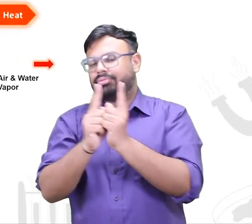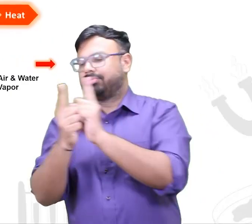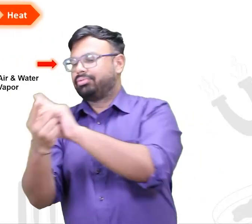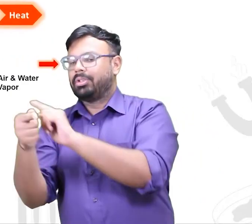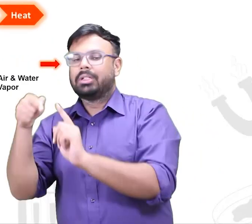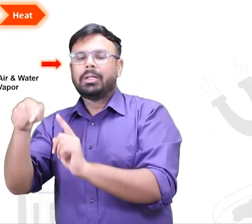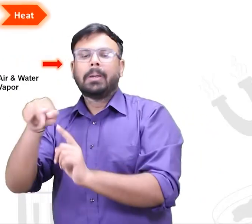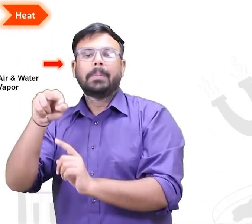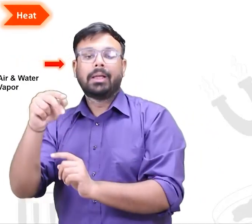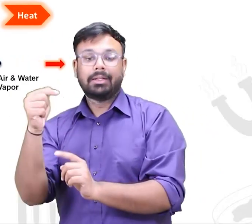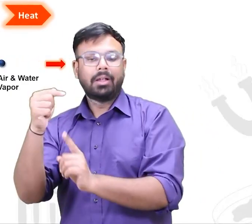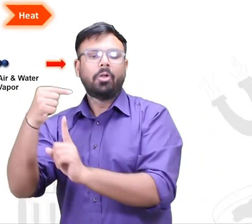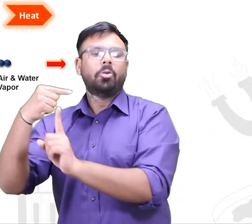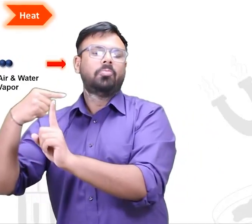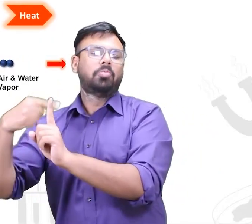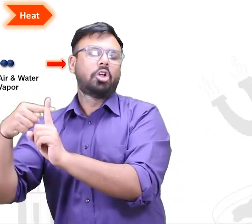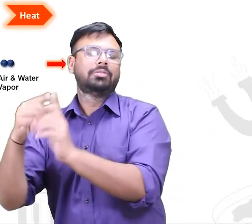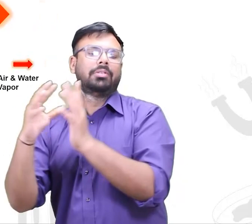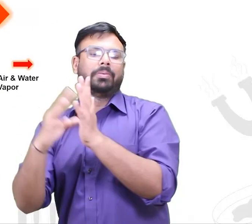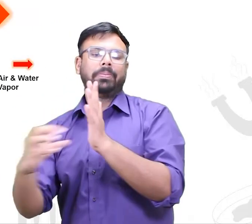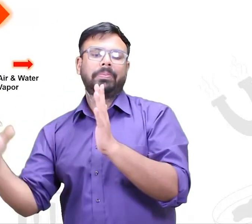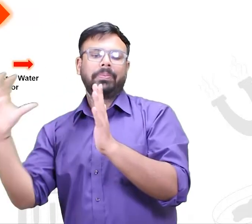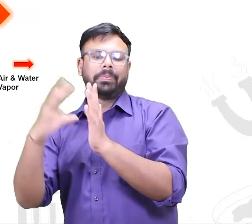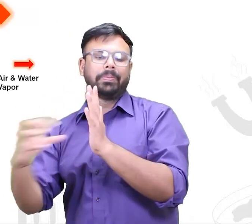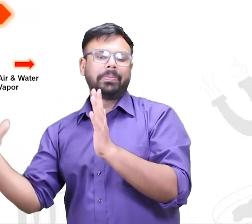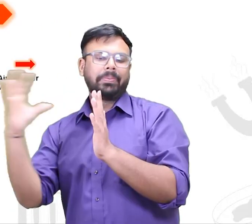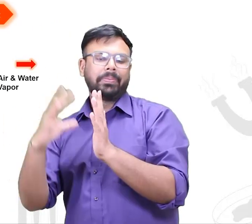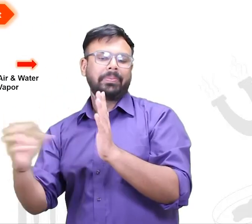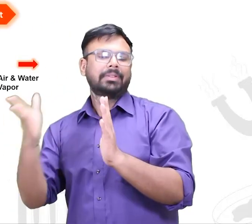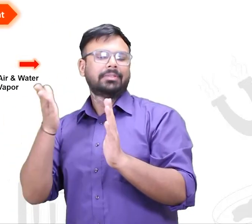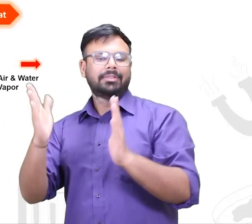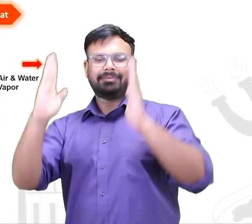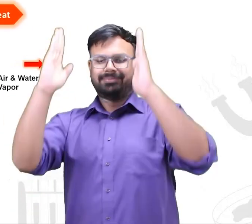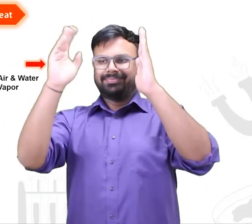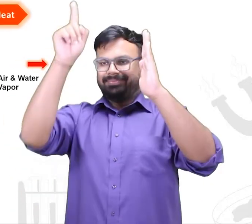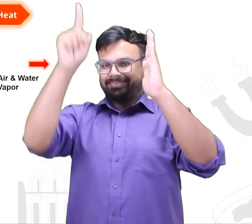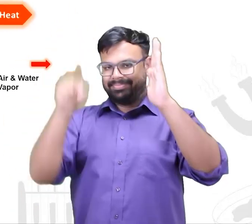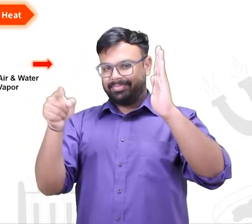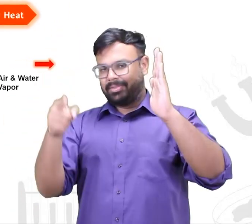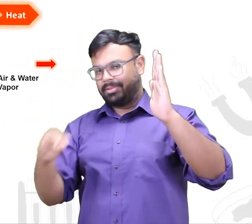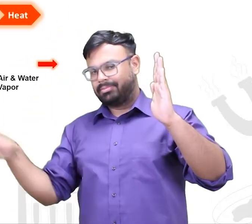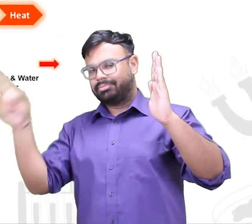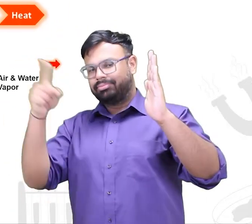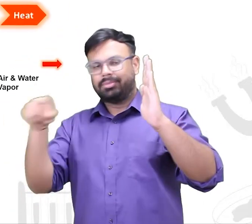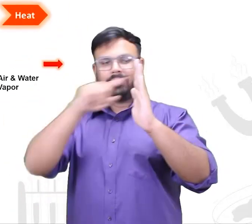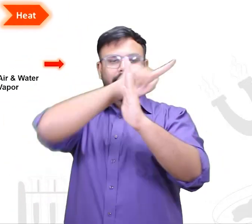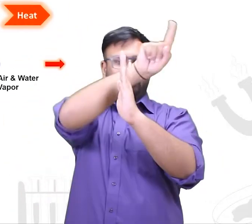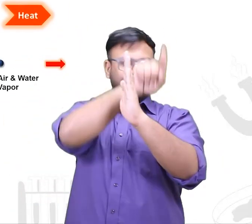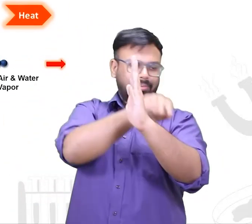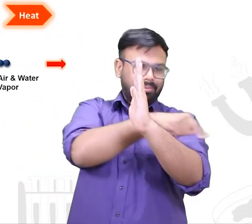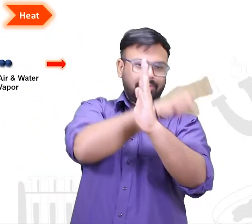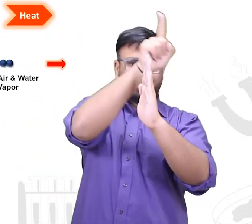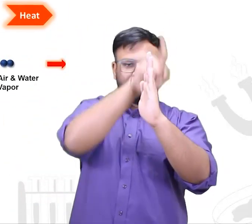from the positively charged protons. At PEM, the membrane allows the positively